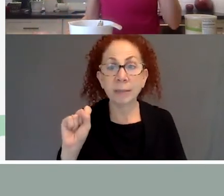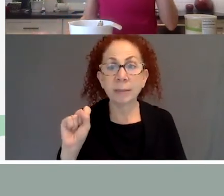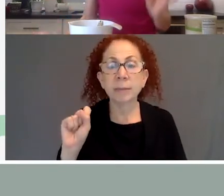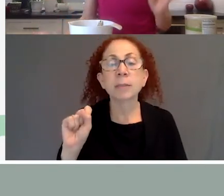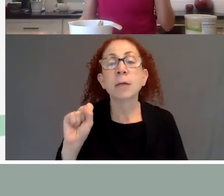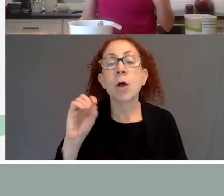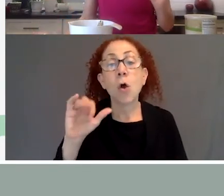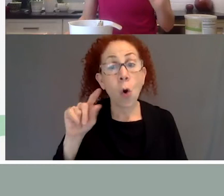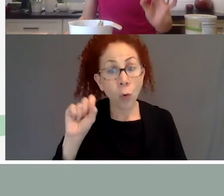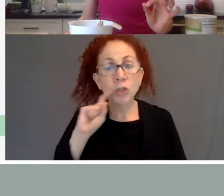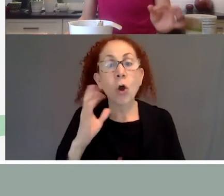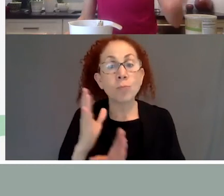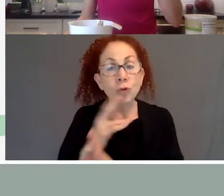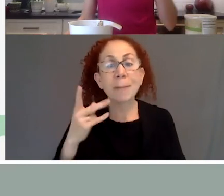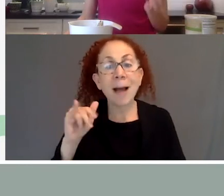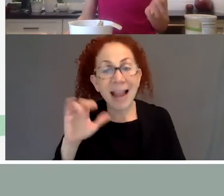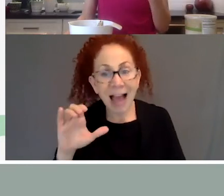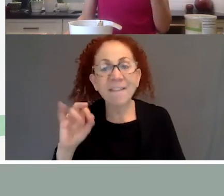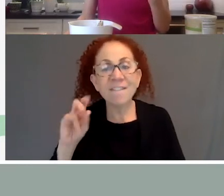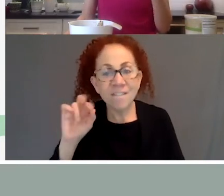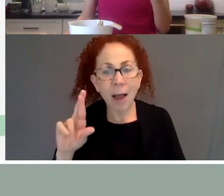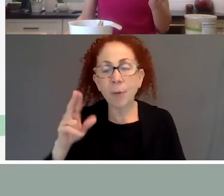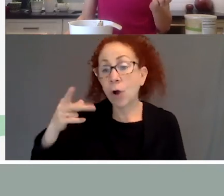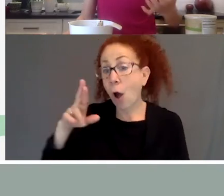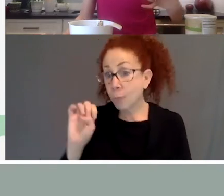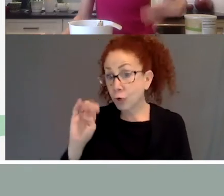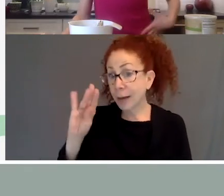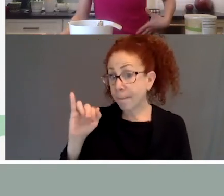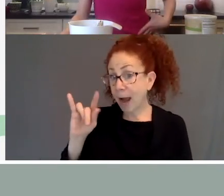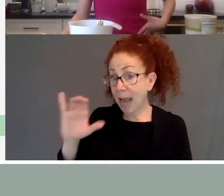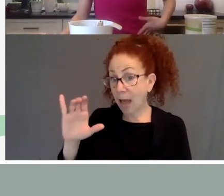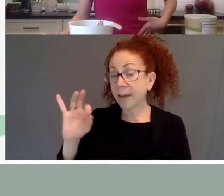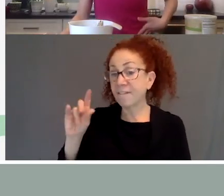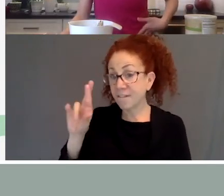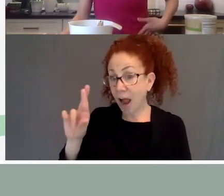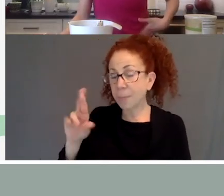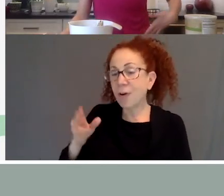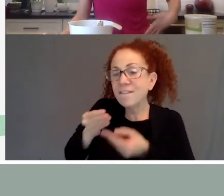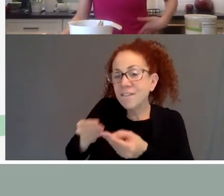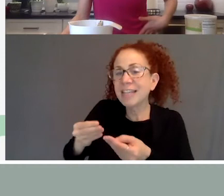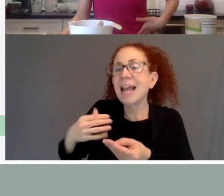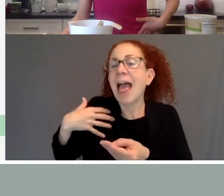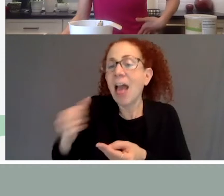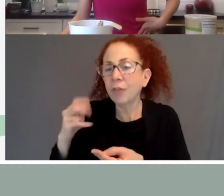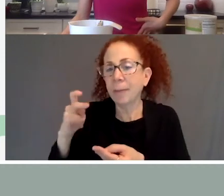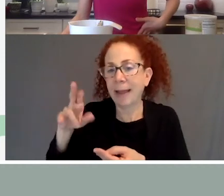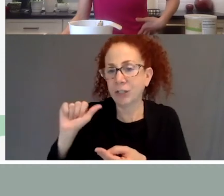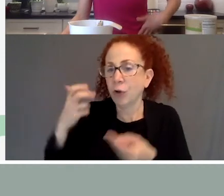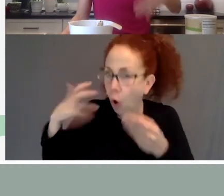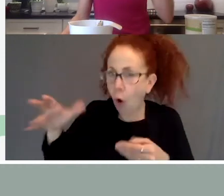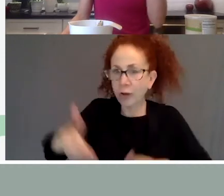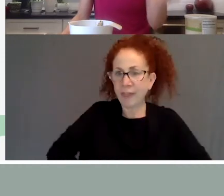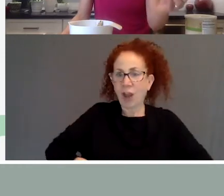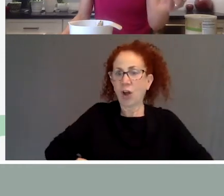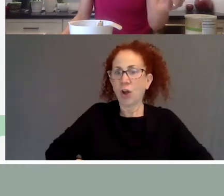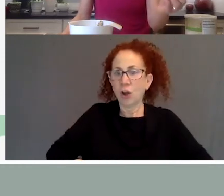family of prebiotic fiber. So prebiotic fibers feed the healthy bacteria that already live in our gut.